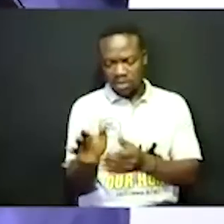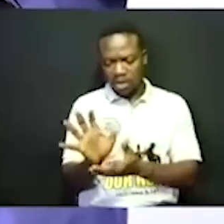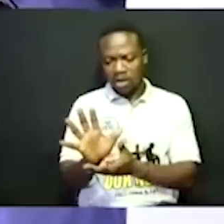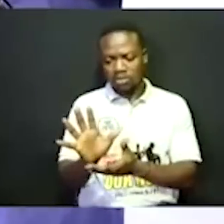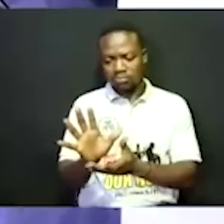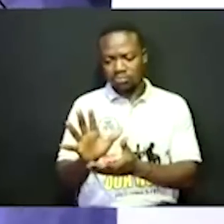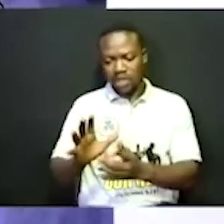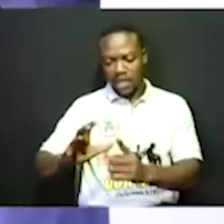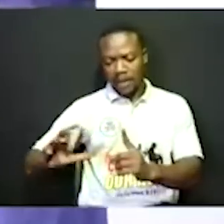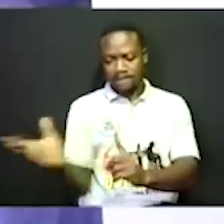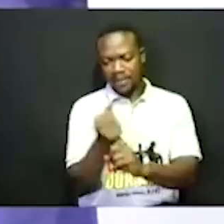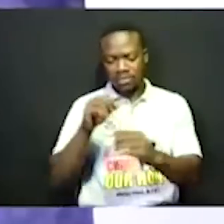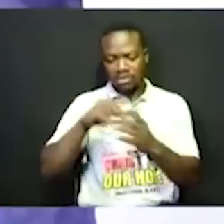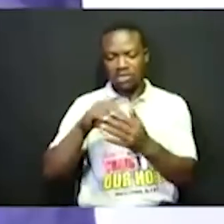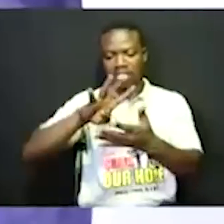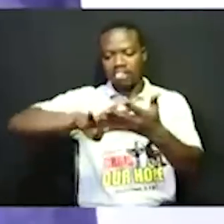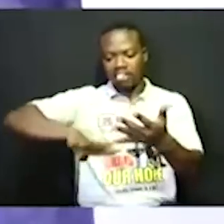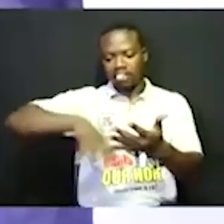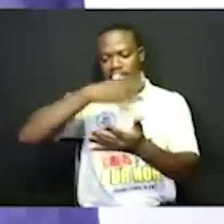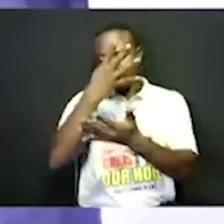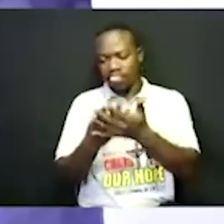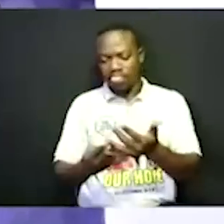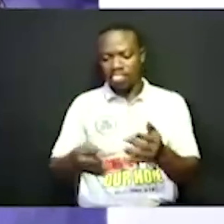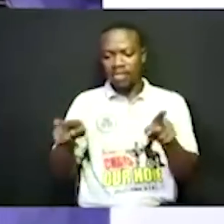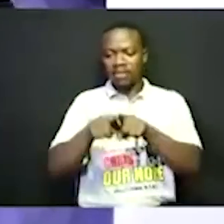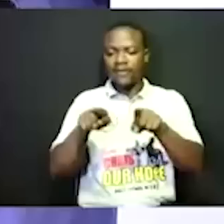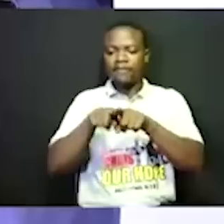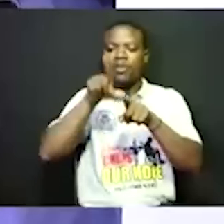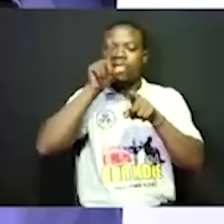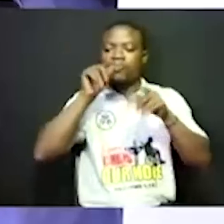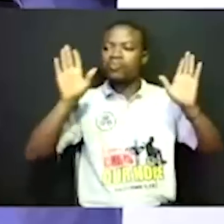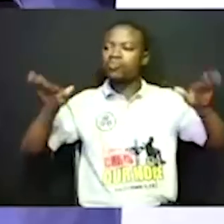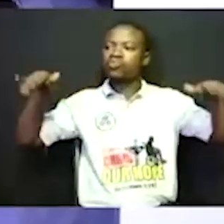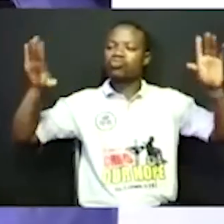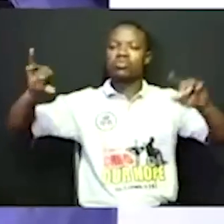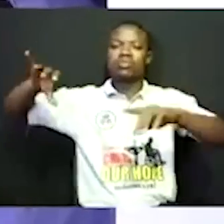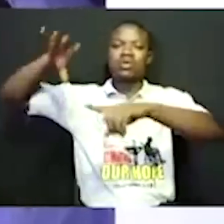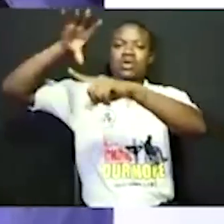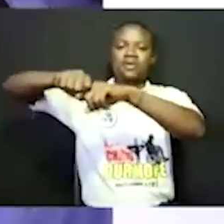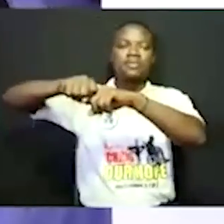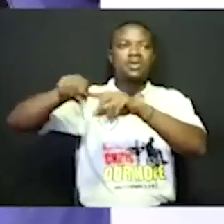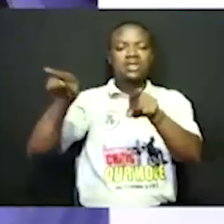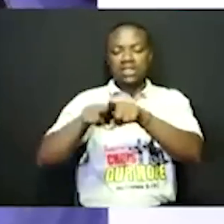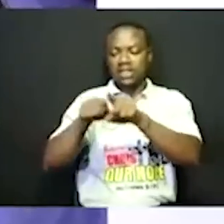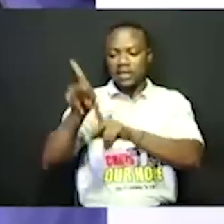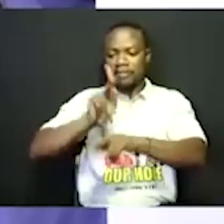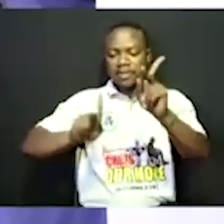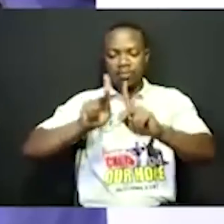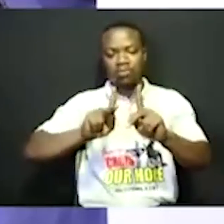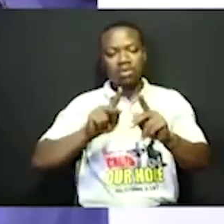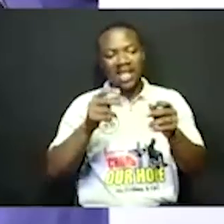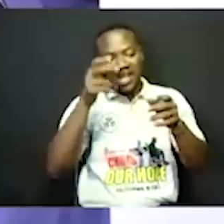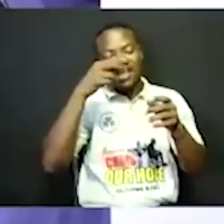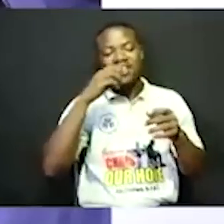or birds are taken in a snare, so people are trapped by evil times that